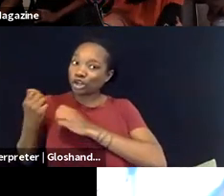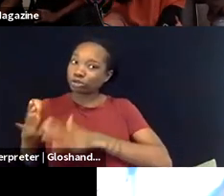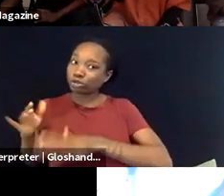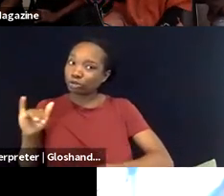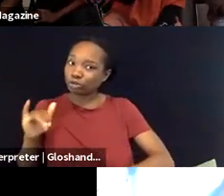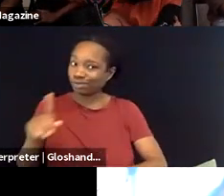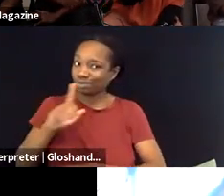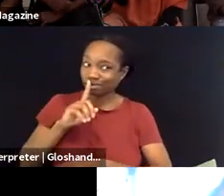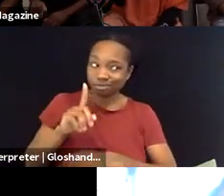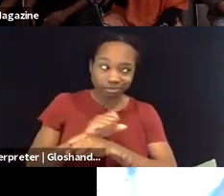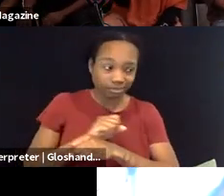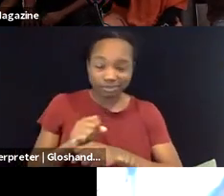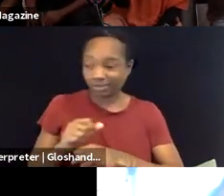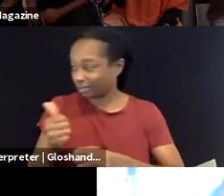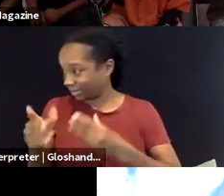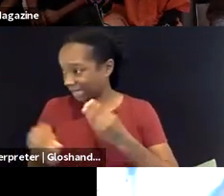Anything else?